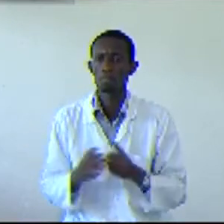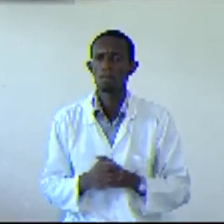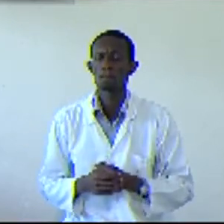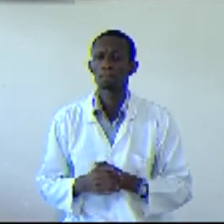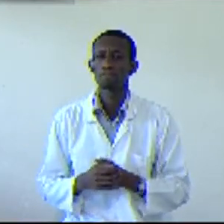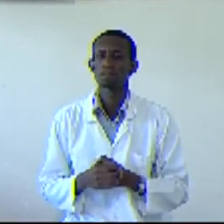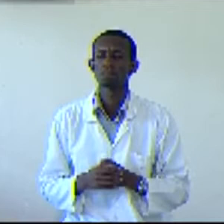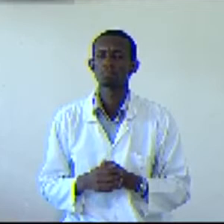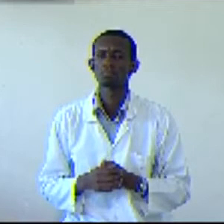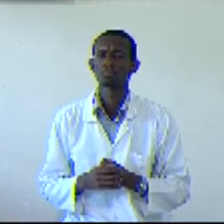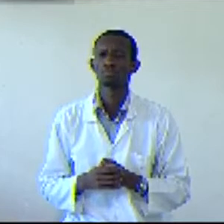masses, the one